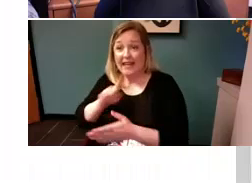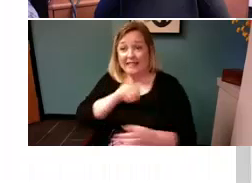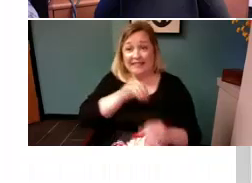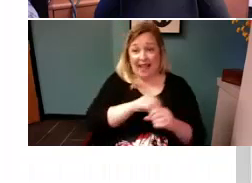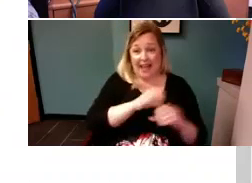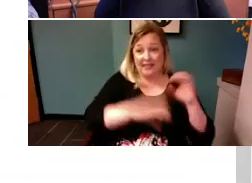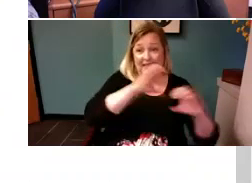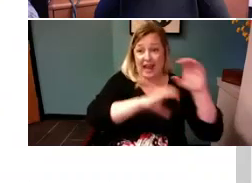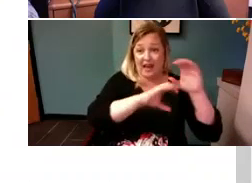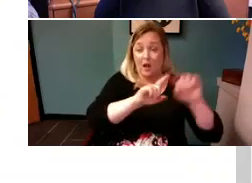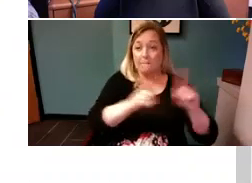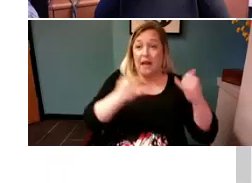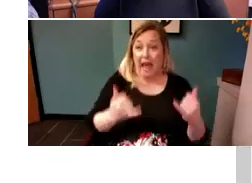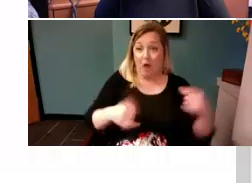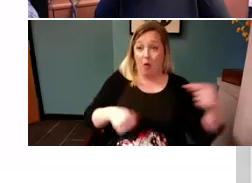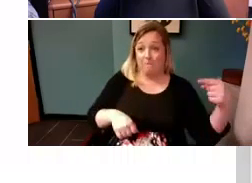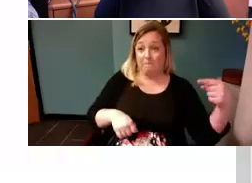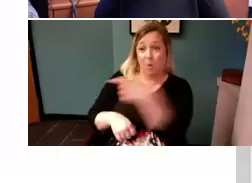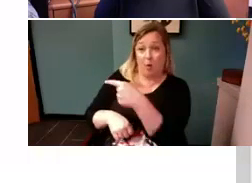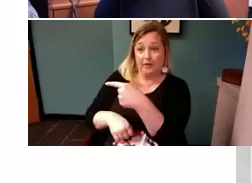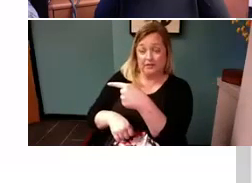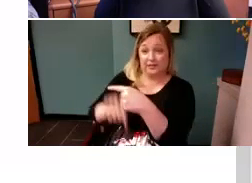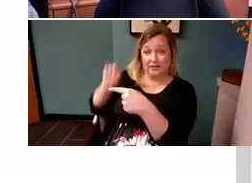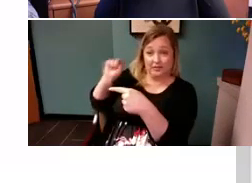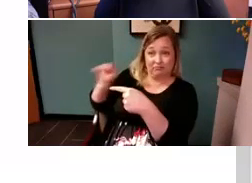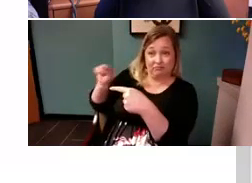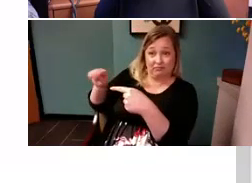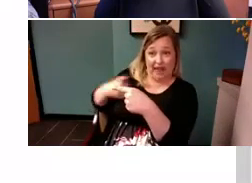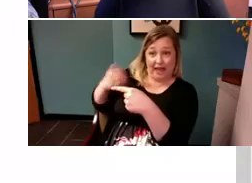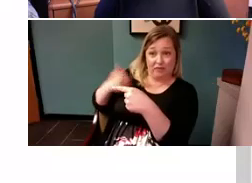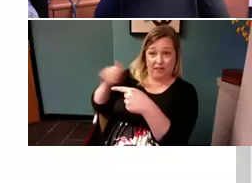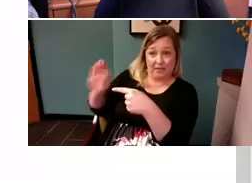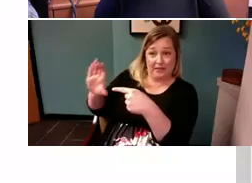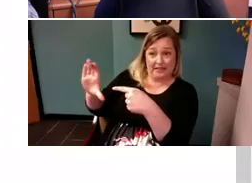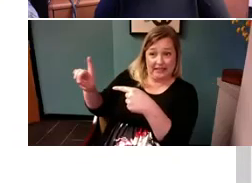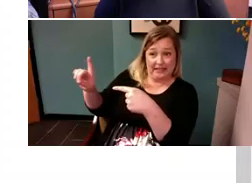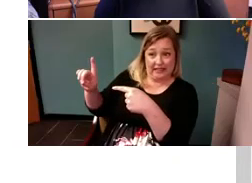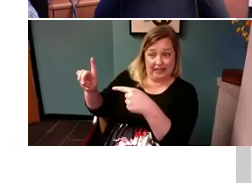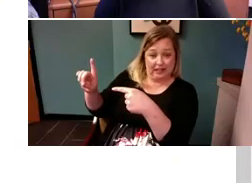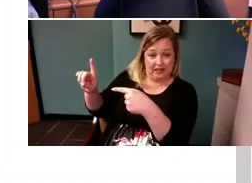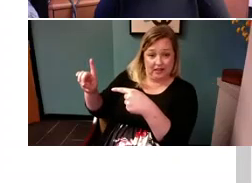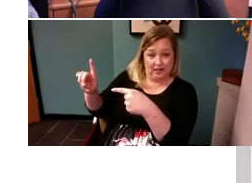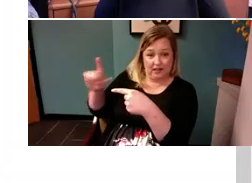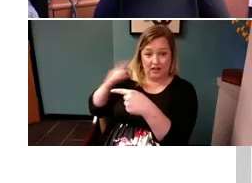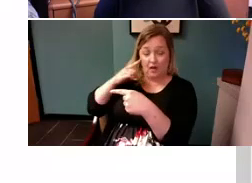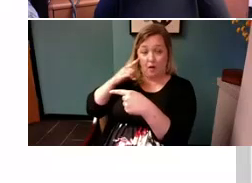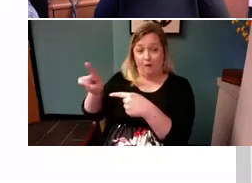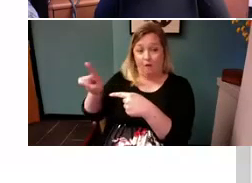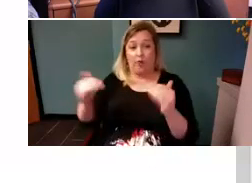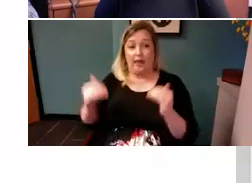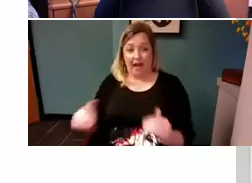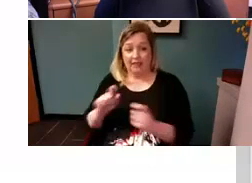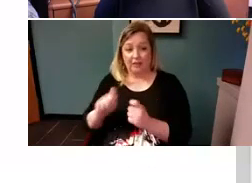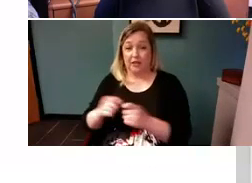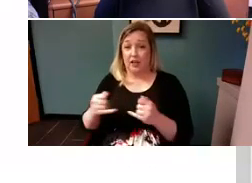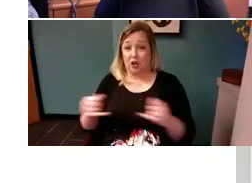now basically points to the address ABCD. For this particular line, then we are assigning